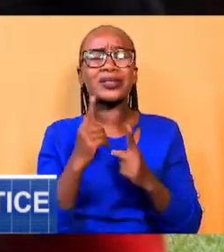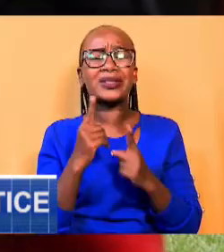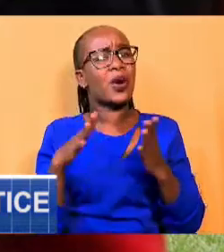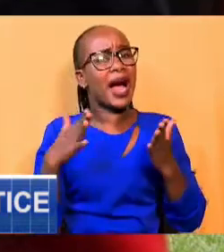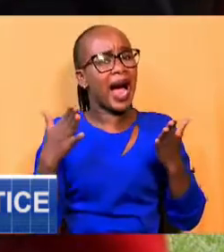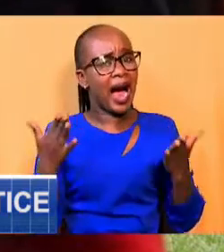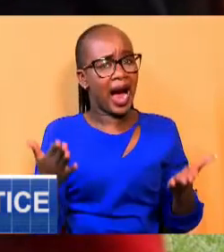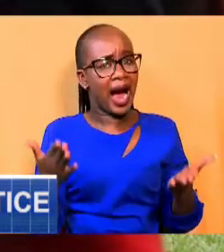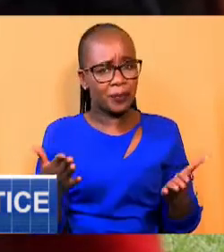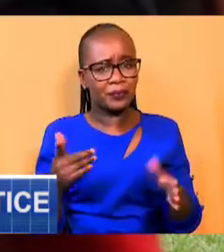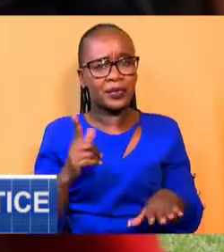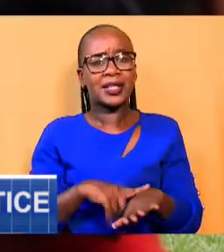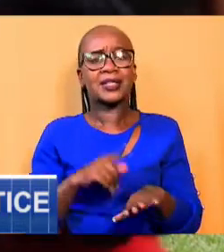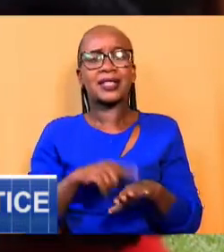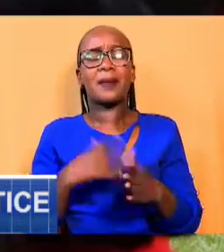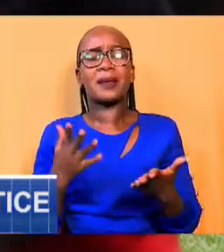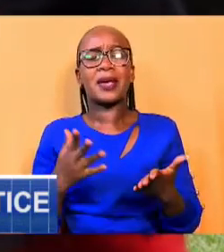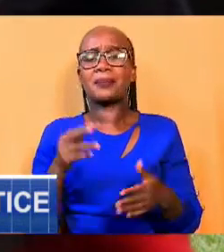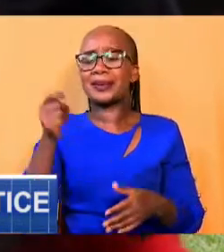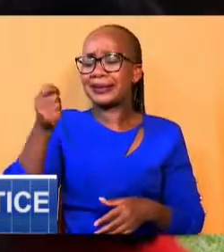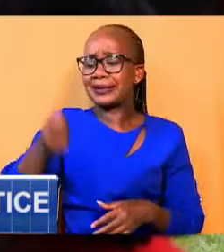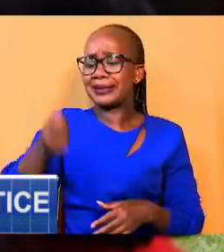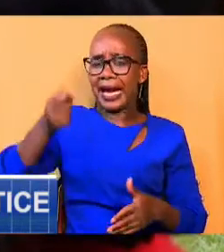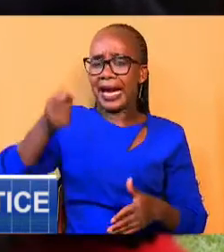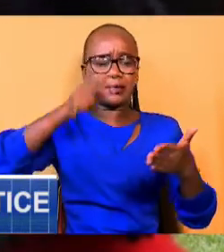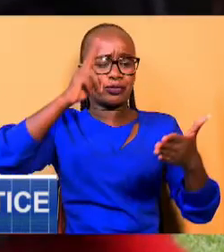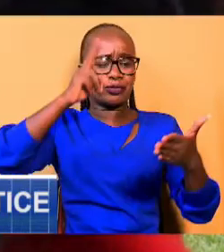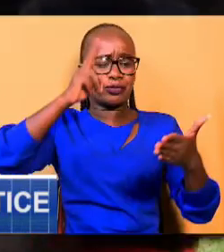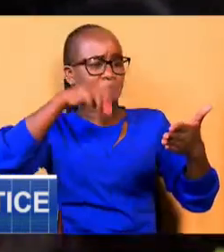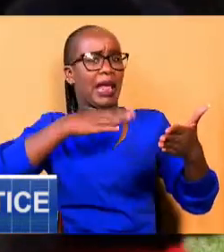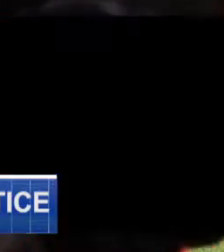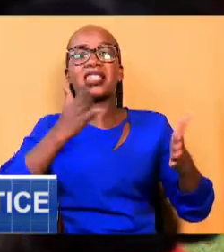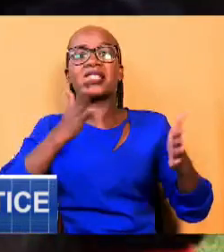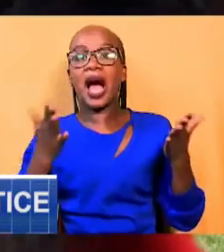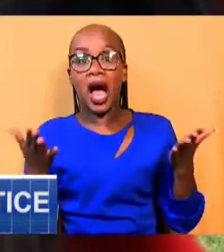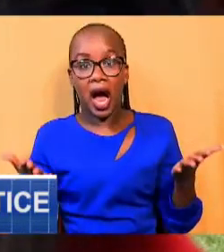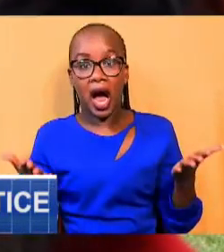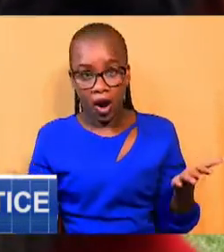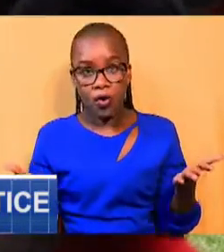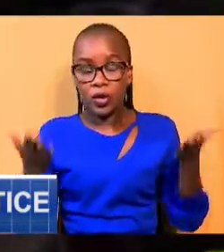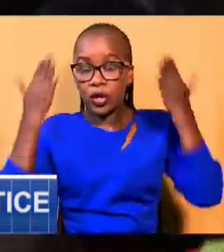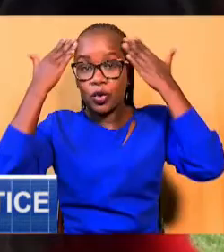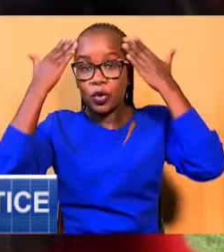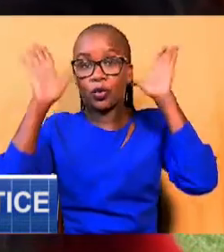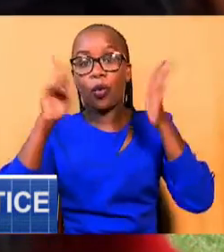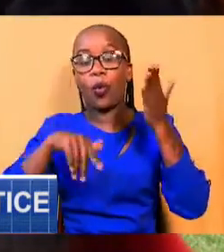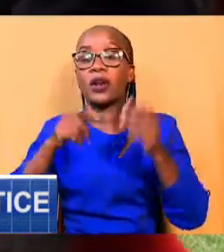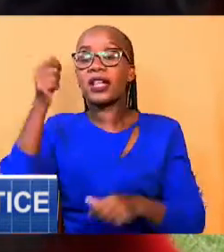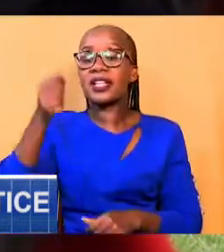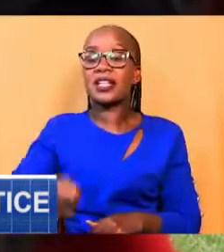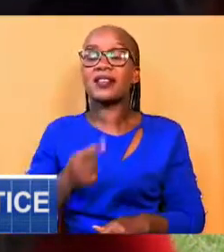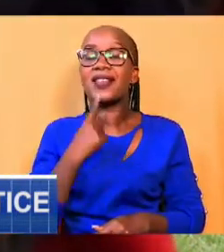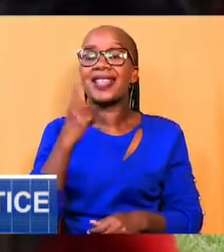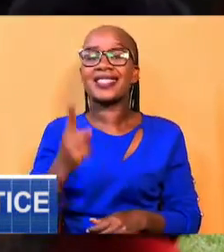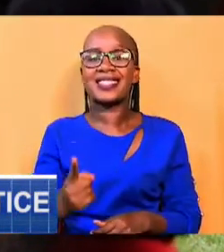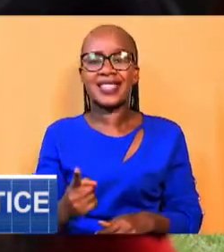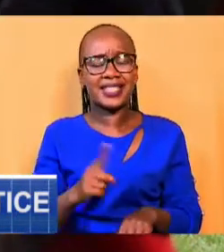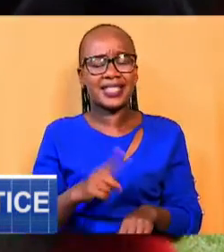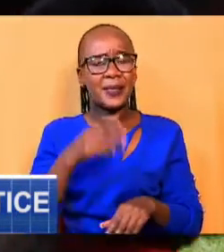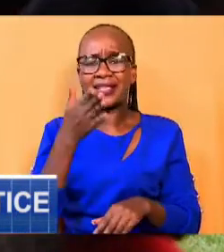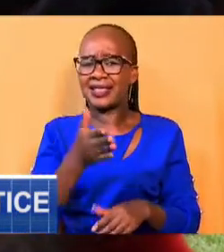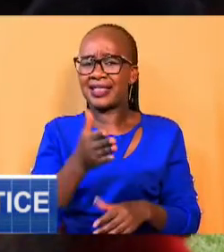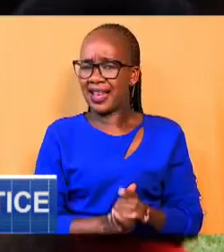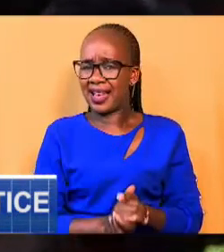nini? Hata akisomewa anything na judge aelewi, atajua kujibu, hataelewa ni nini judge anamwambia. Sasa hiyo tu